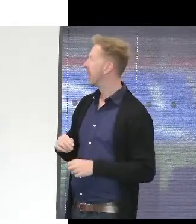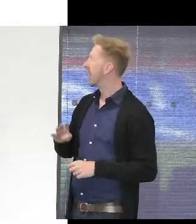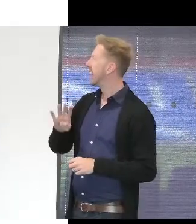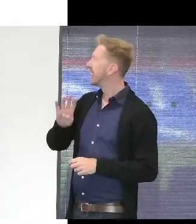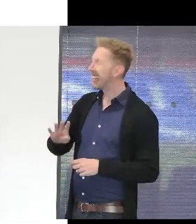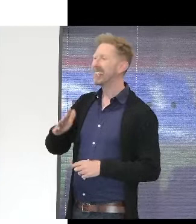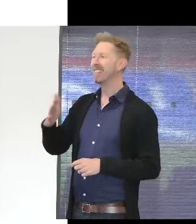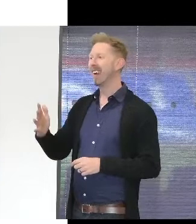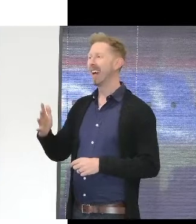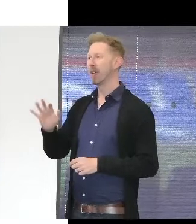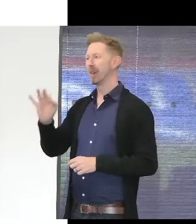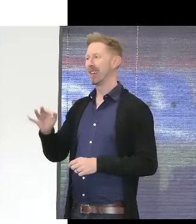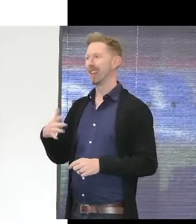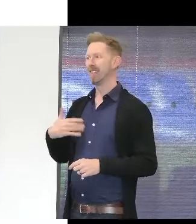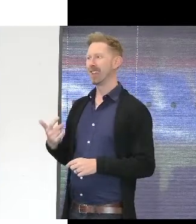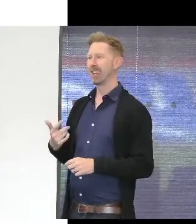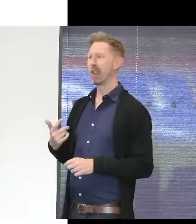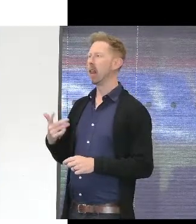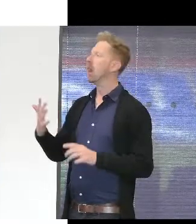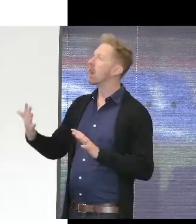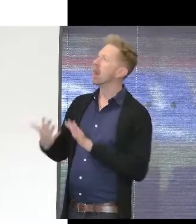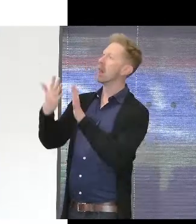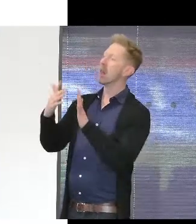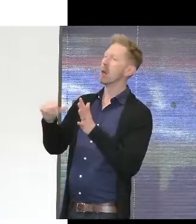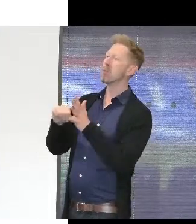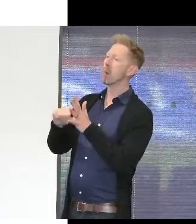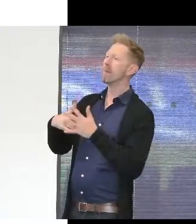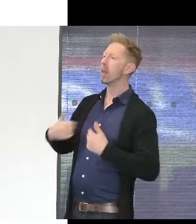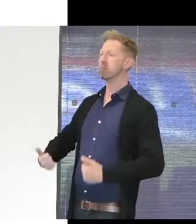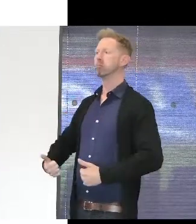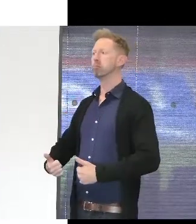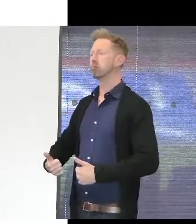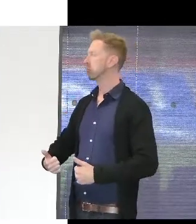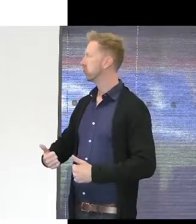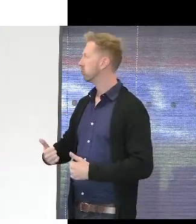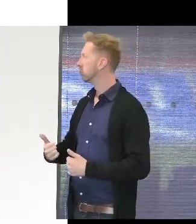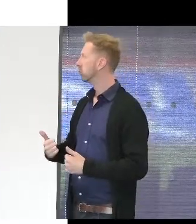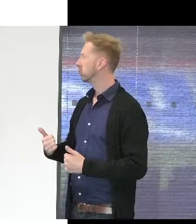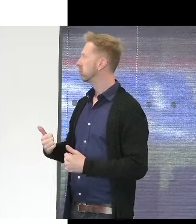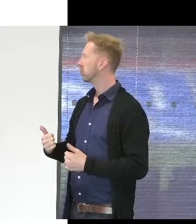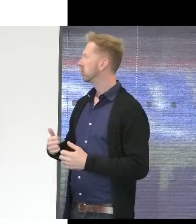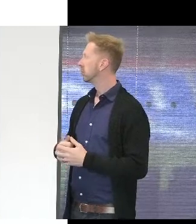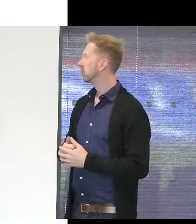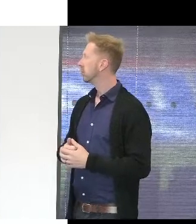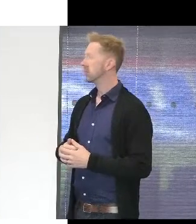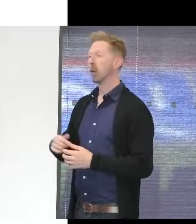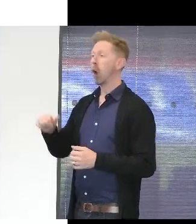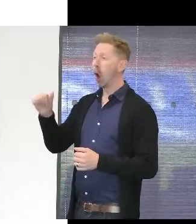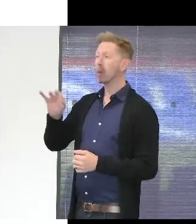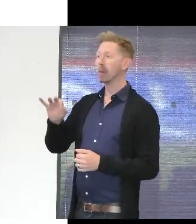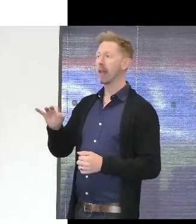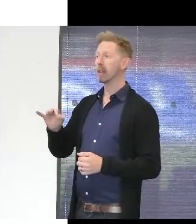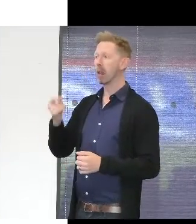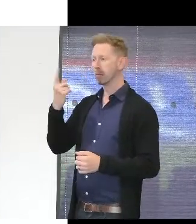95% of people felt more confident in the face of adversity, and 93% of people felt they could inspire those around them. Everyone understood why we were